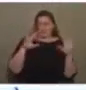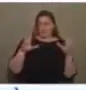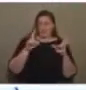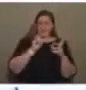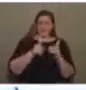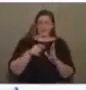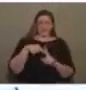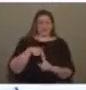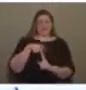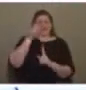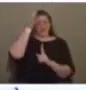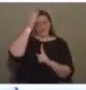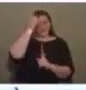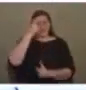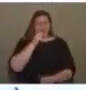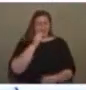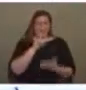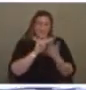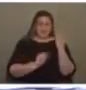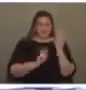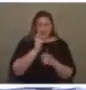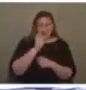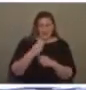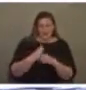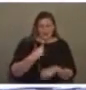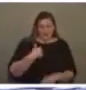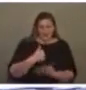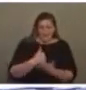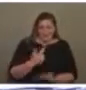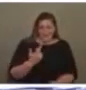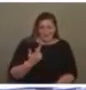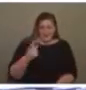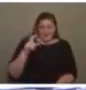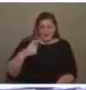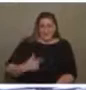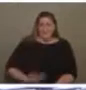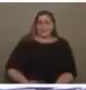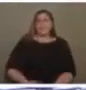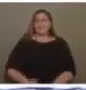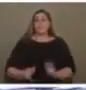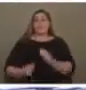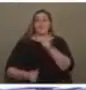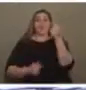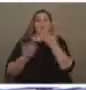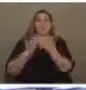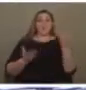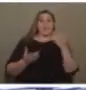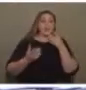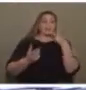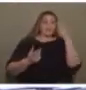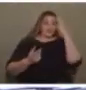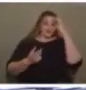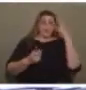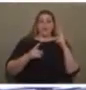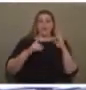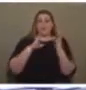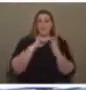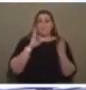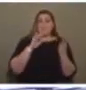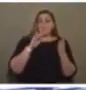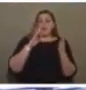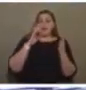sense test at some point. Okay, so my question, Professor, is obviously there's other things going on in Puerto Rico, lower human capital through poor